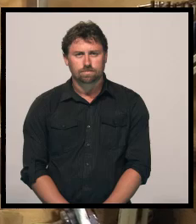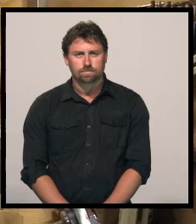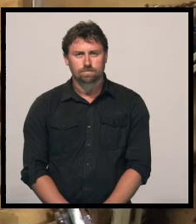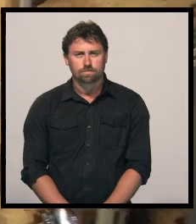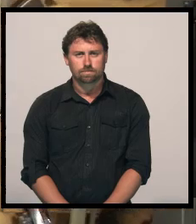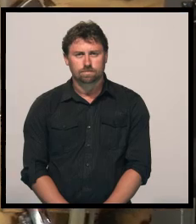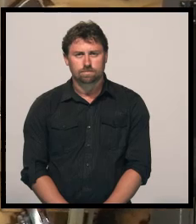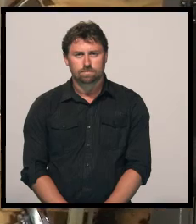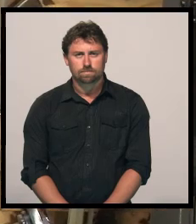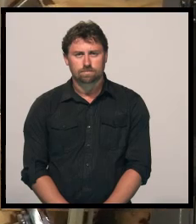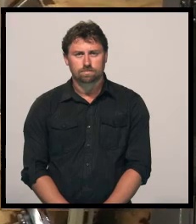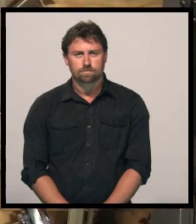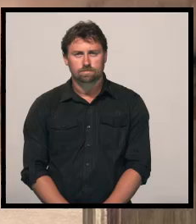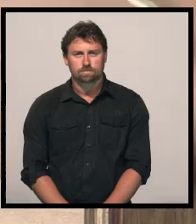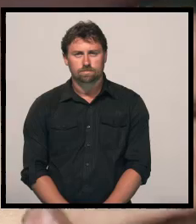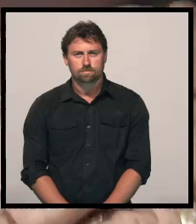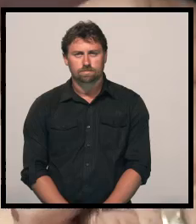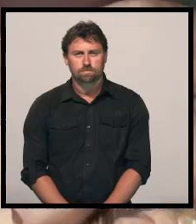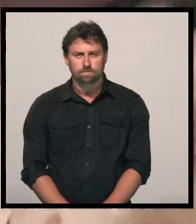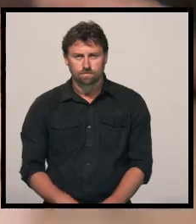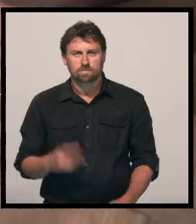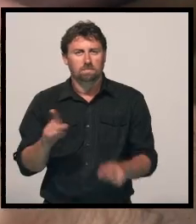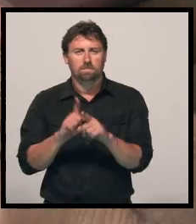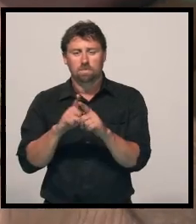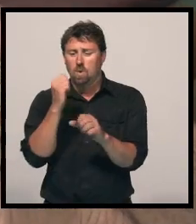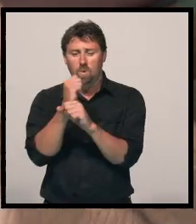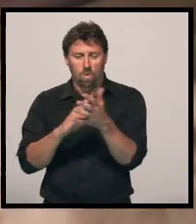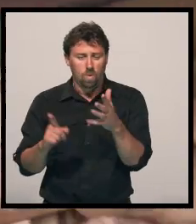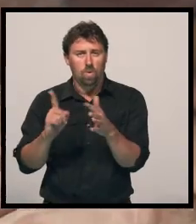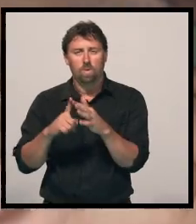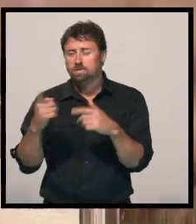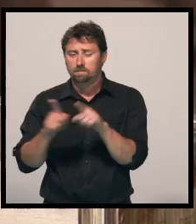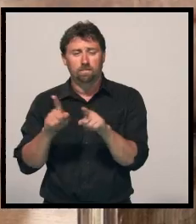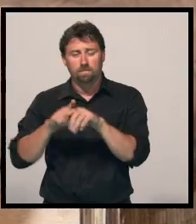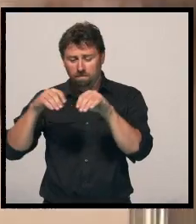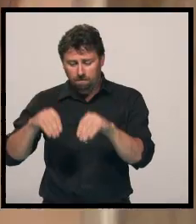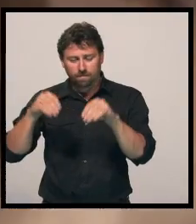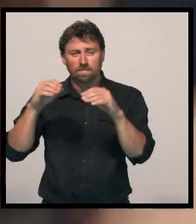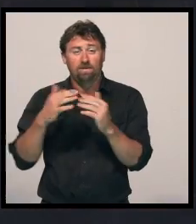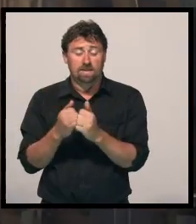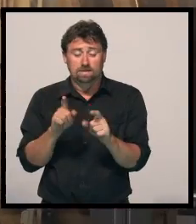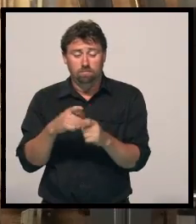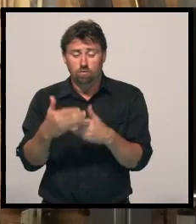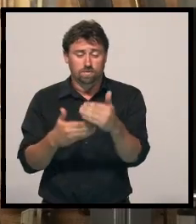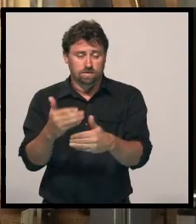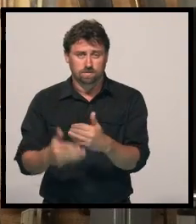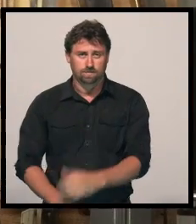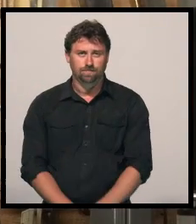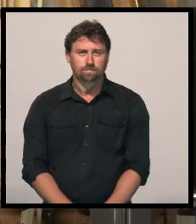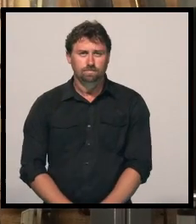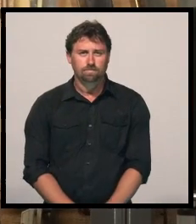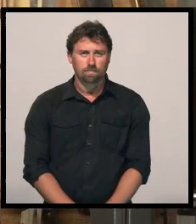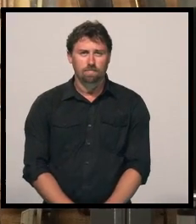Cut it, and again, glue that into place. So now we end up